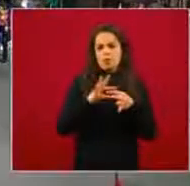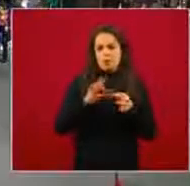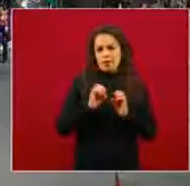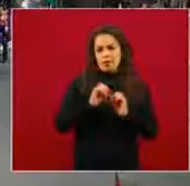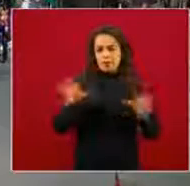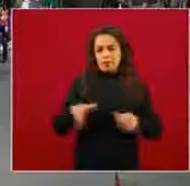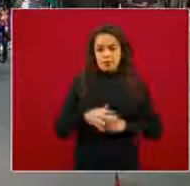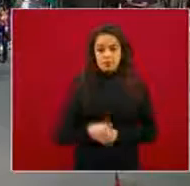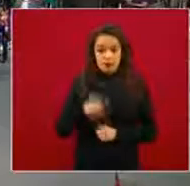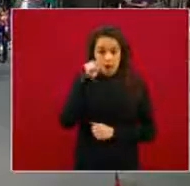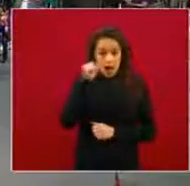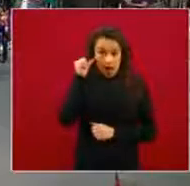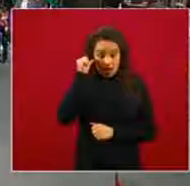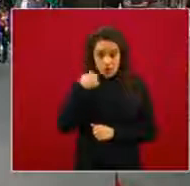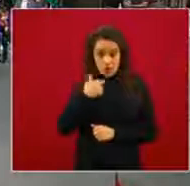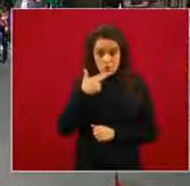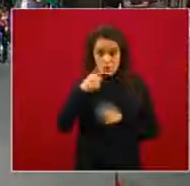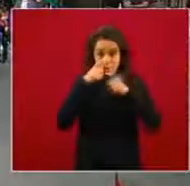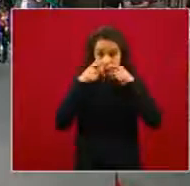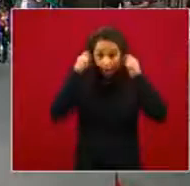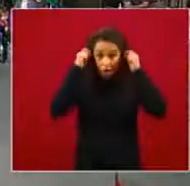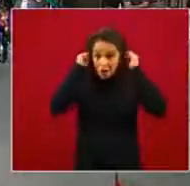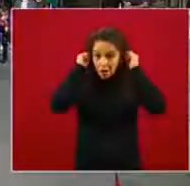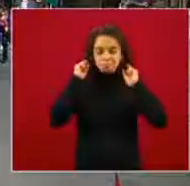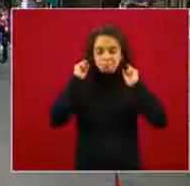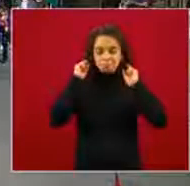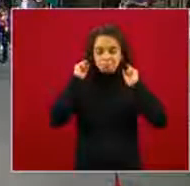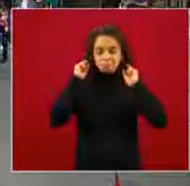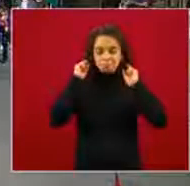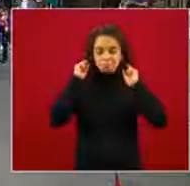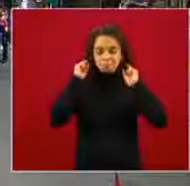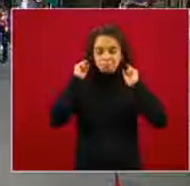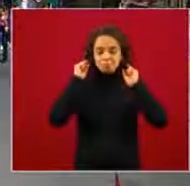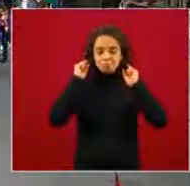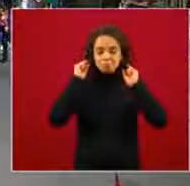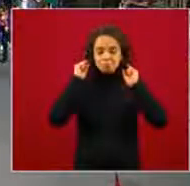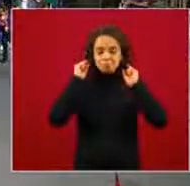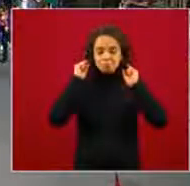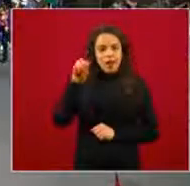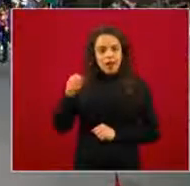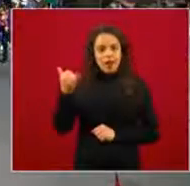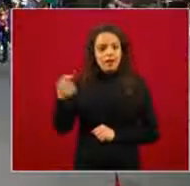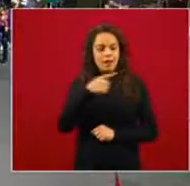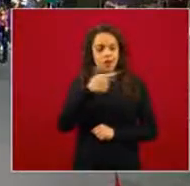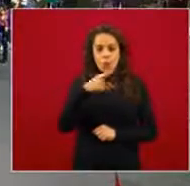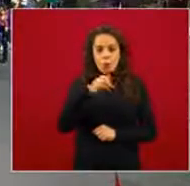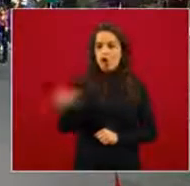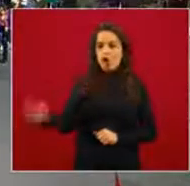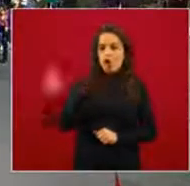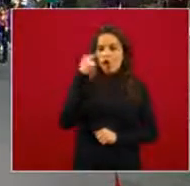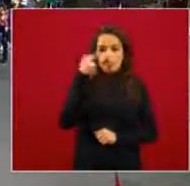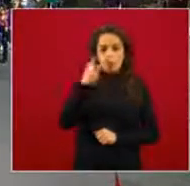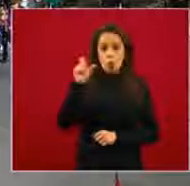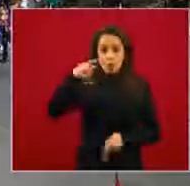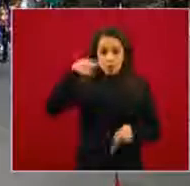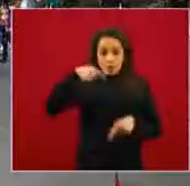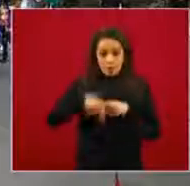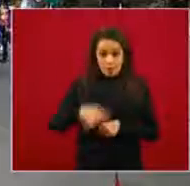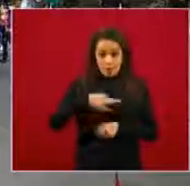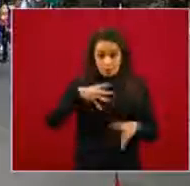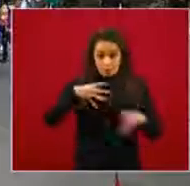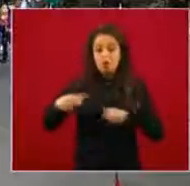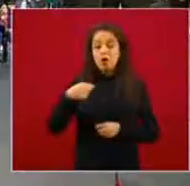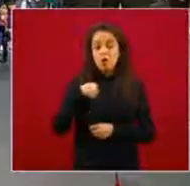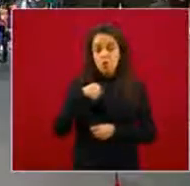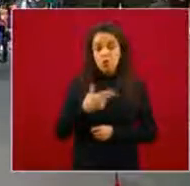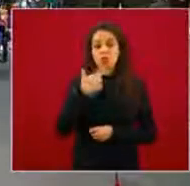Minister, it is not since yesterday that I'm wearing a mask. Zoe and Hugo can tell that from the beginning of the